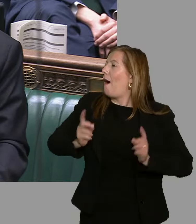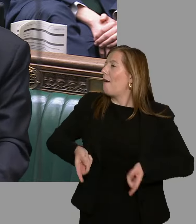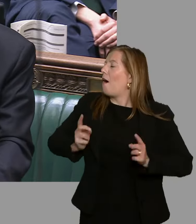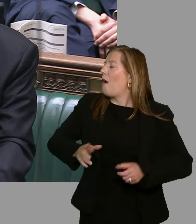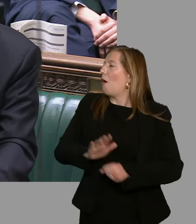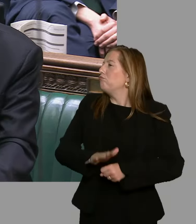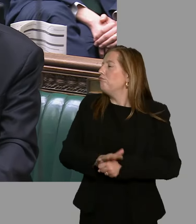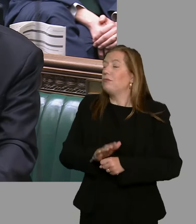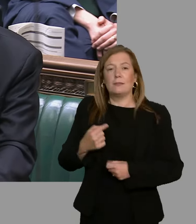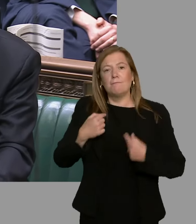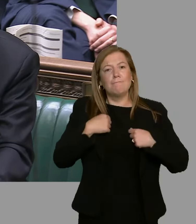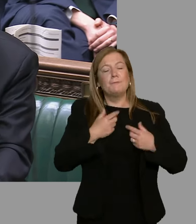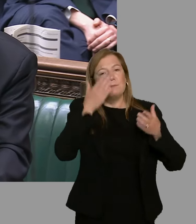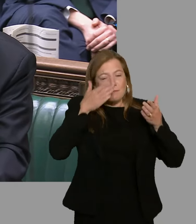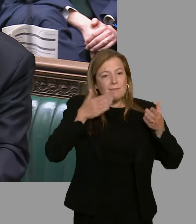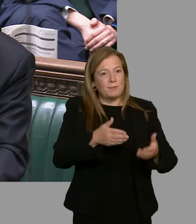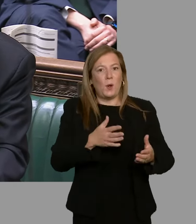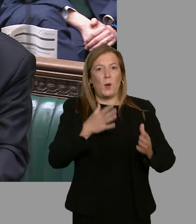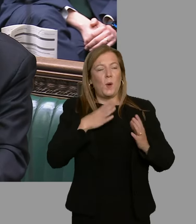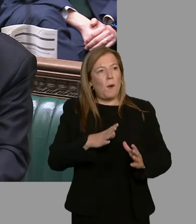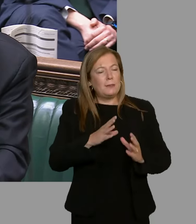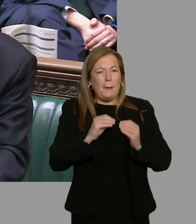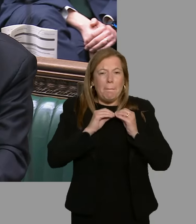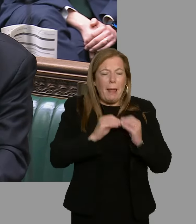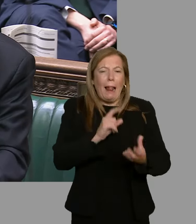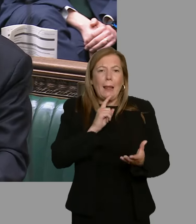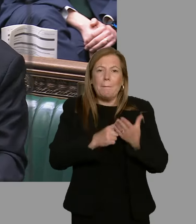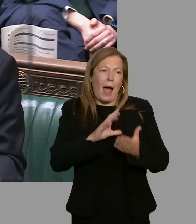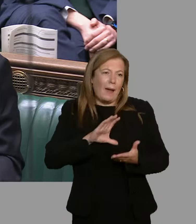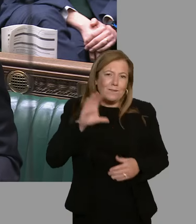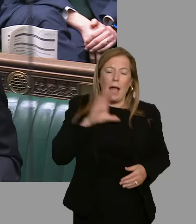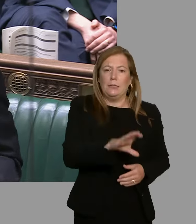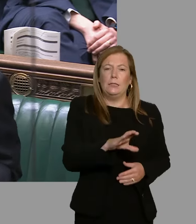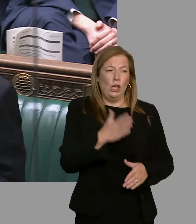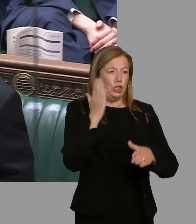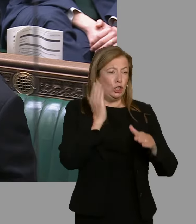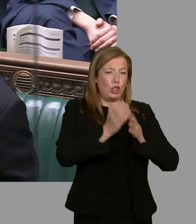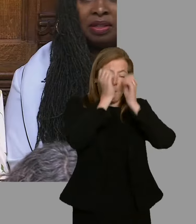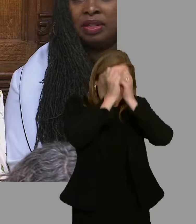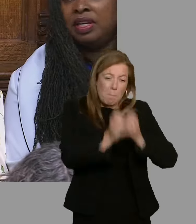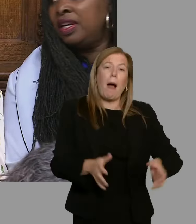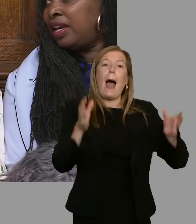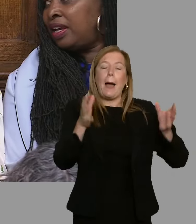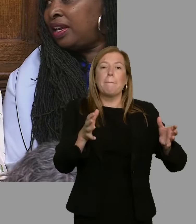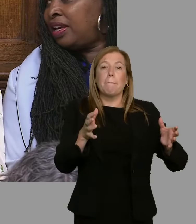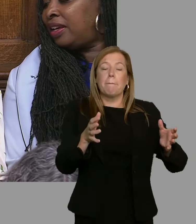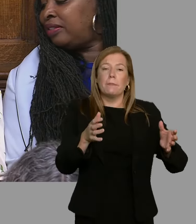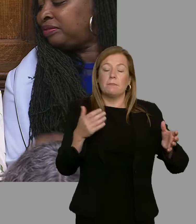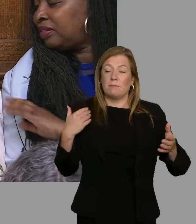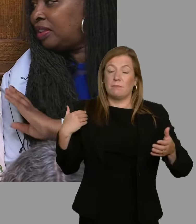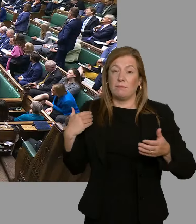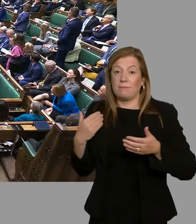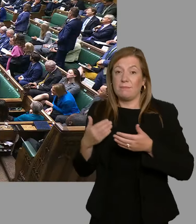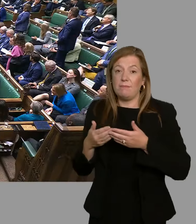investment, creating tens of thousands of jobs and taking us off the roller coaster of an international fossil fuels. Alison